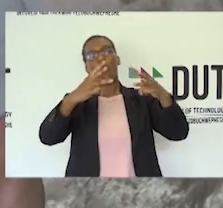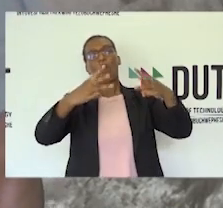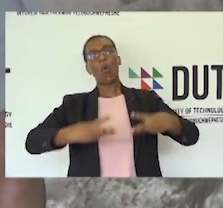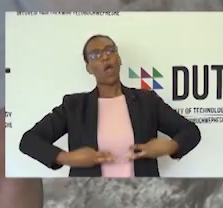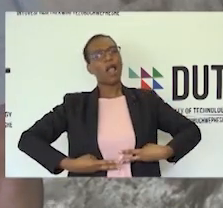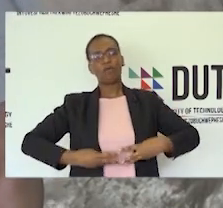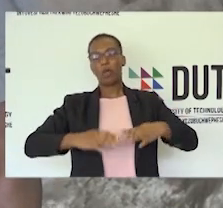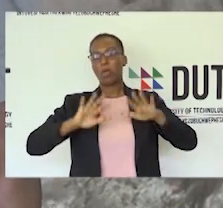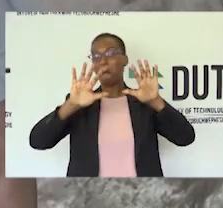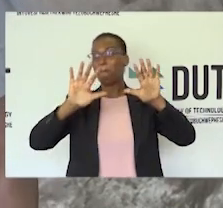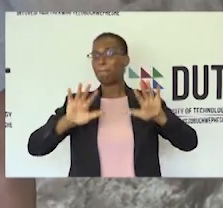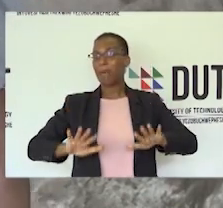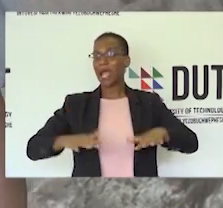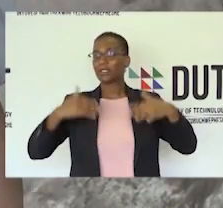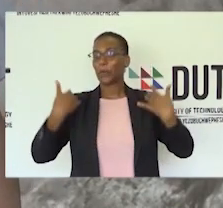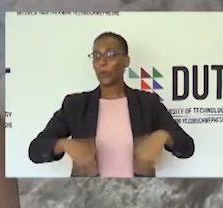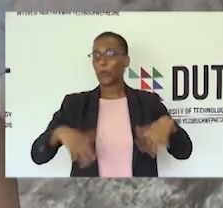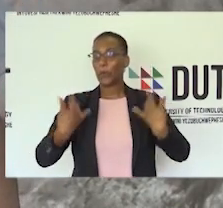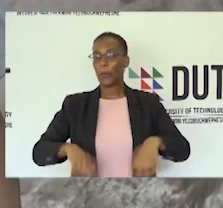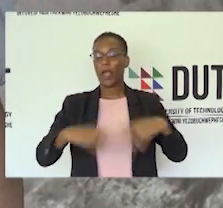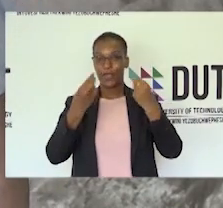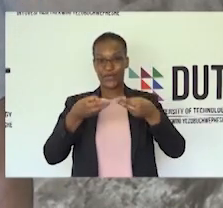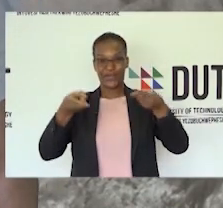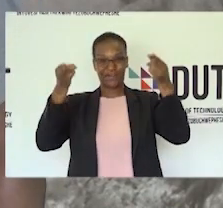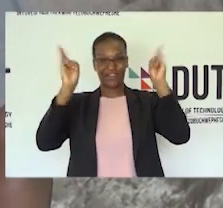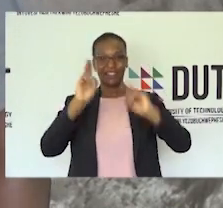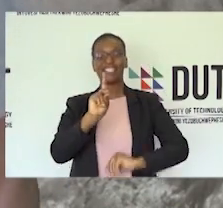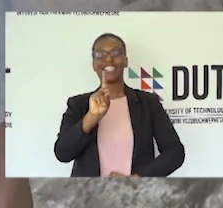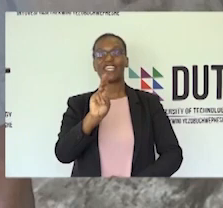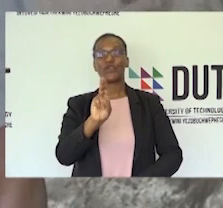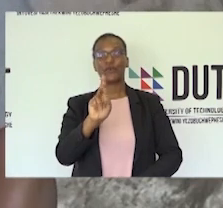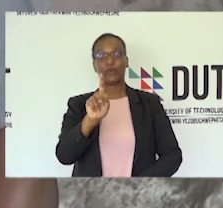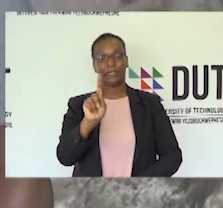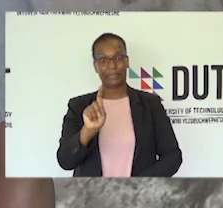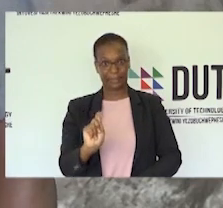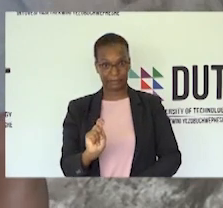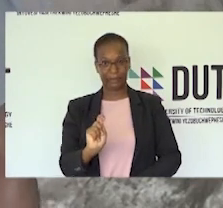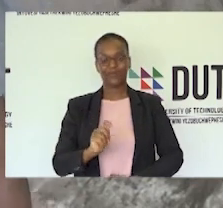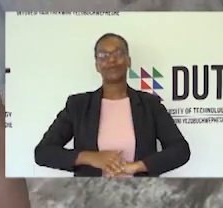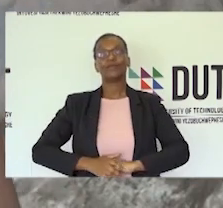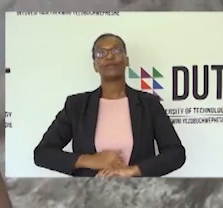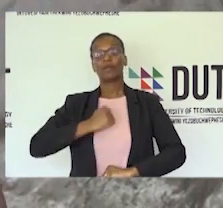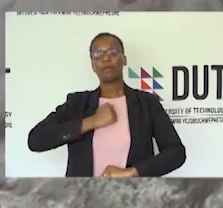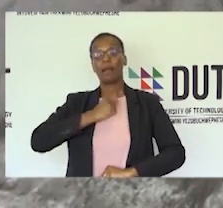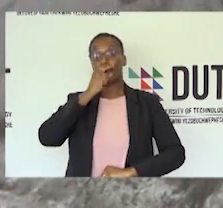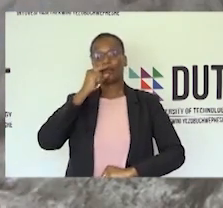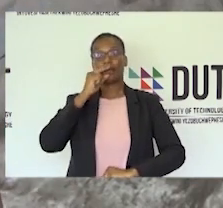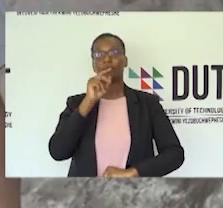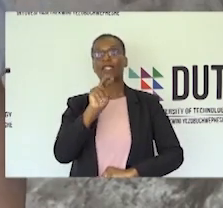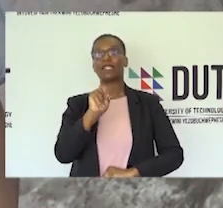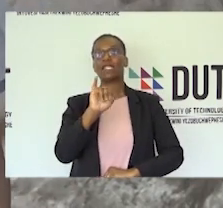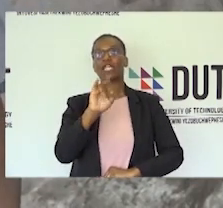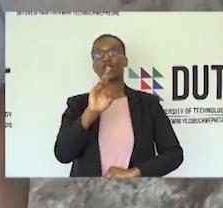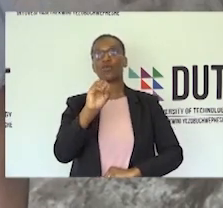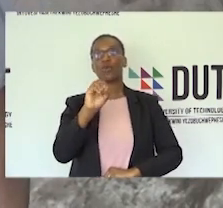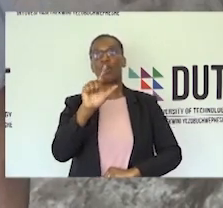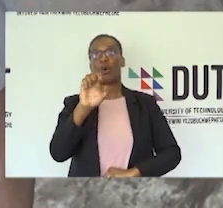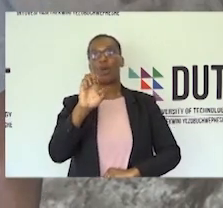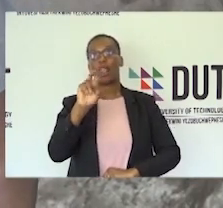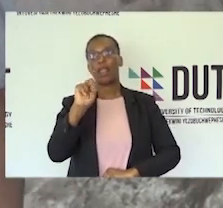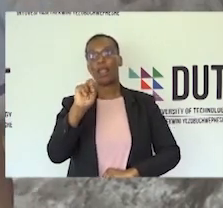the prestigious and upcoming universities, the Durban University of Technology. My name is Nirolan